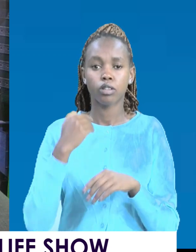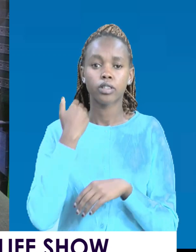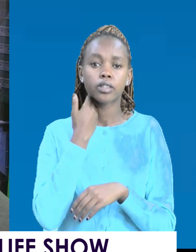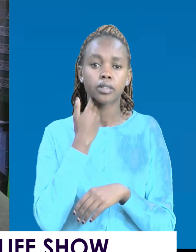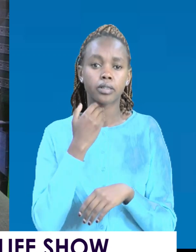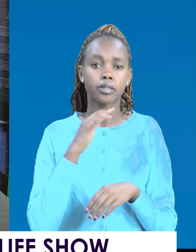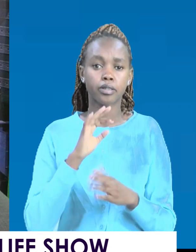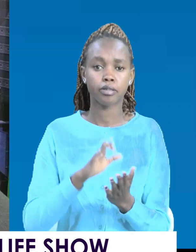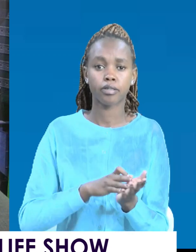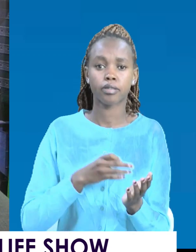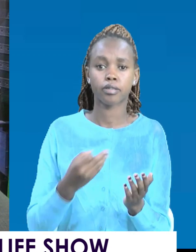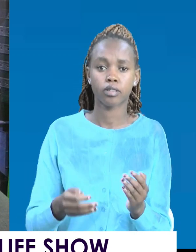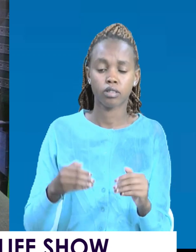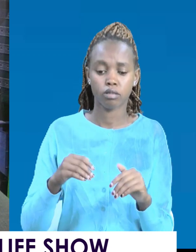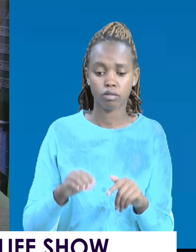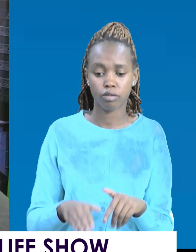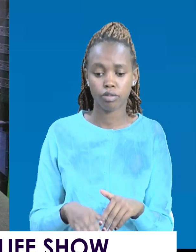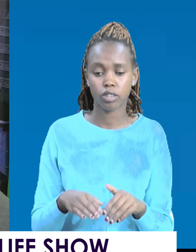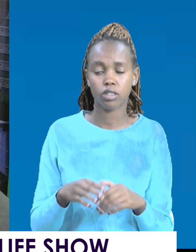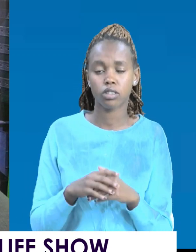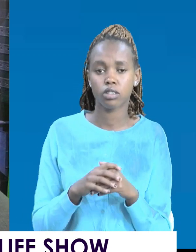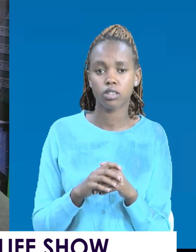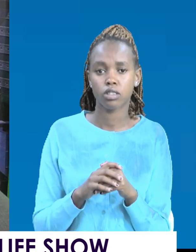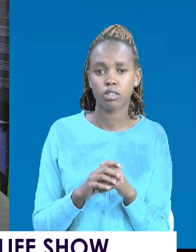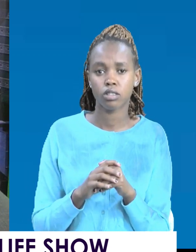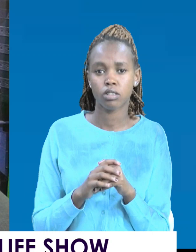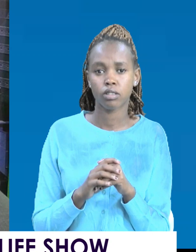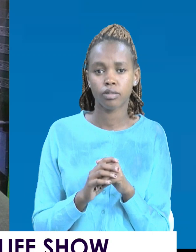Your criticizers, your haters